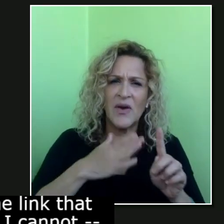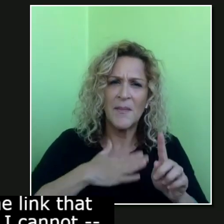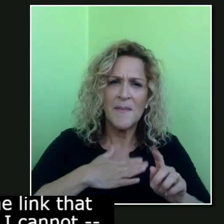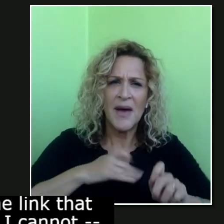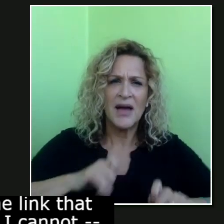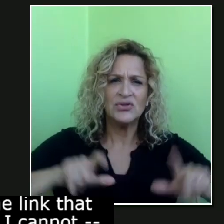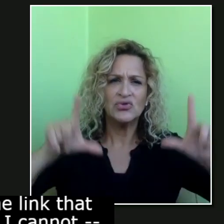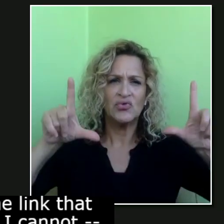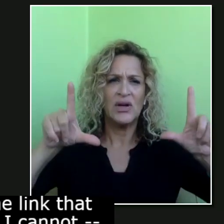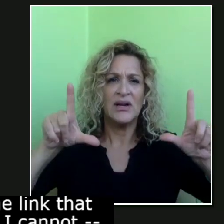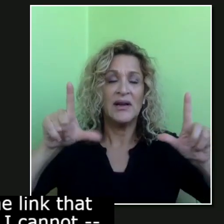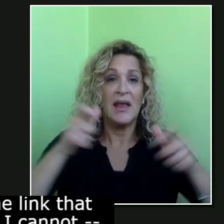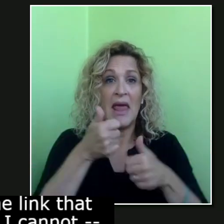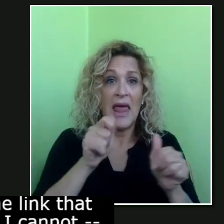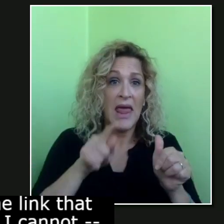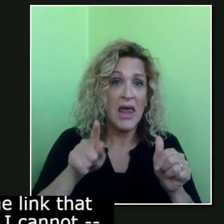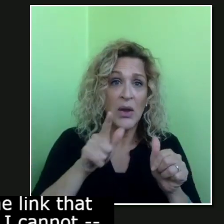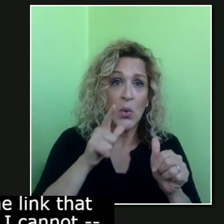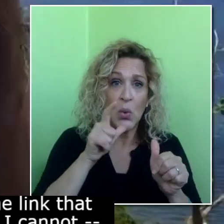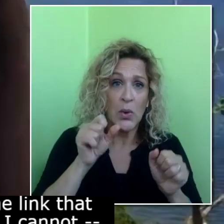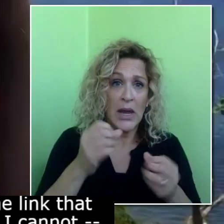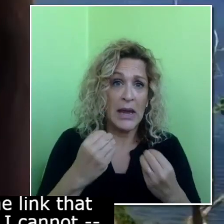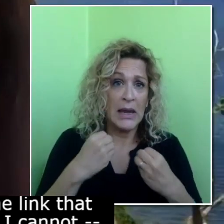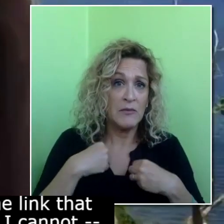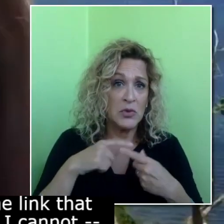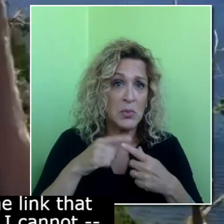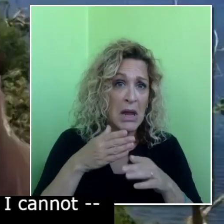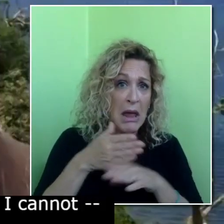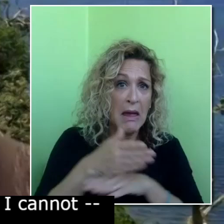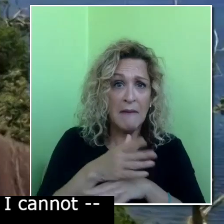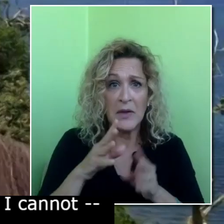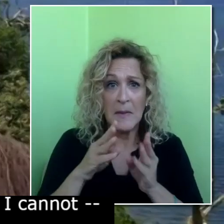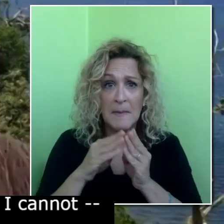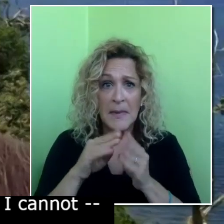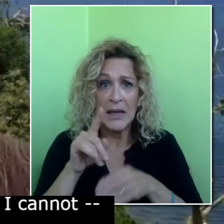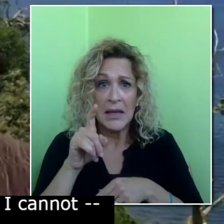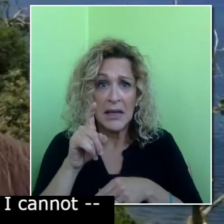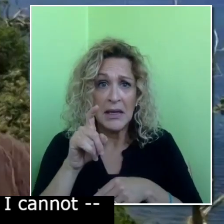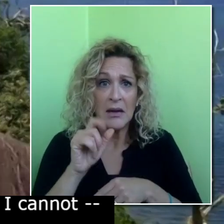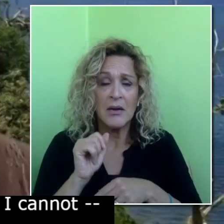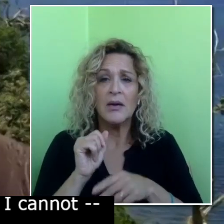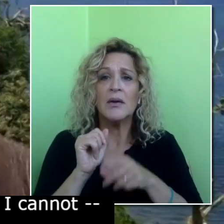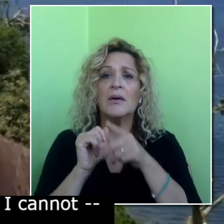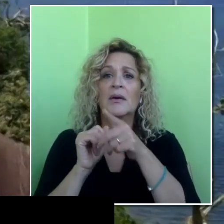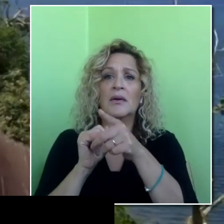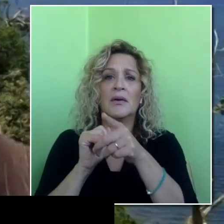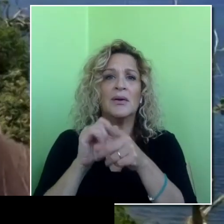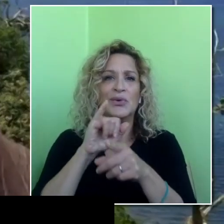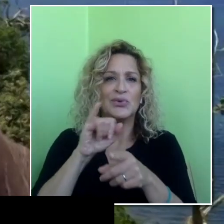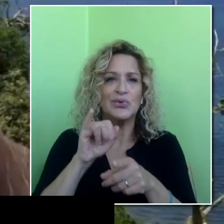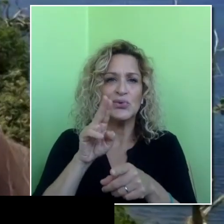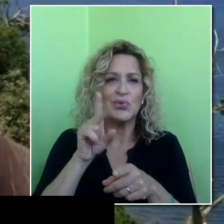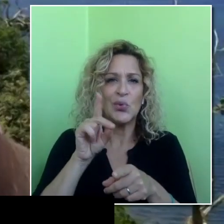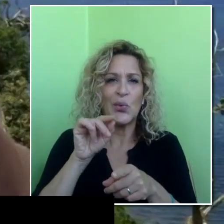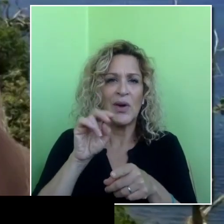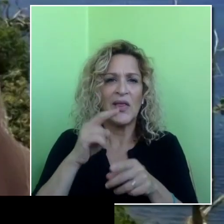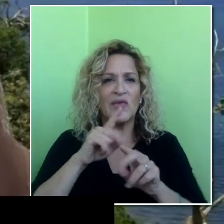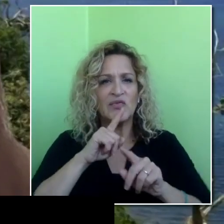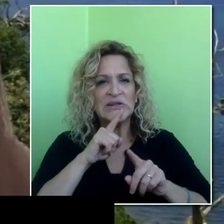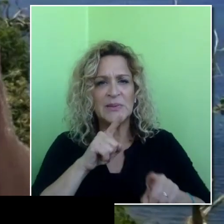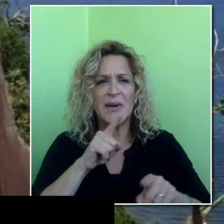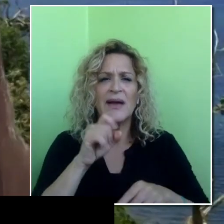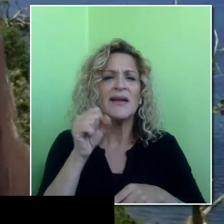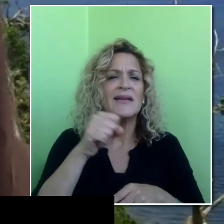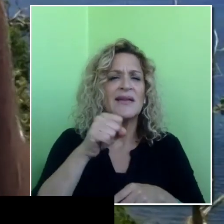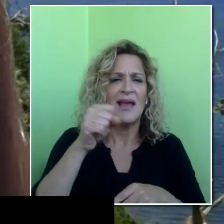available after the meeting? Yes. Okay. Fazal, yes, it is. The chat on Zoom is usually